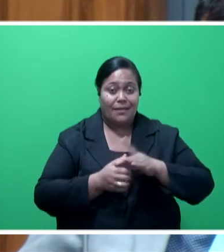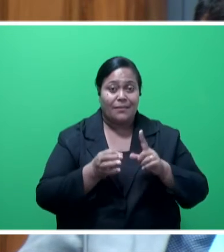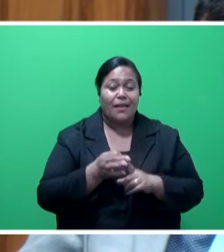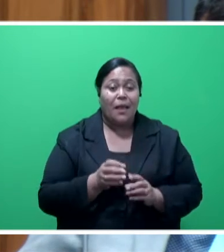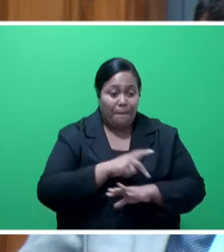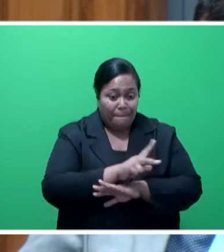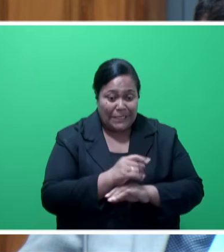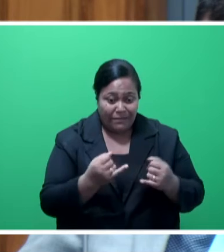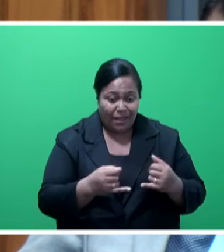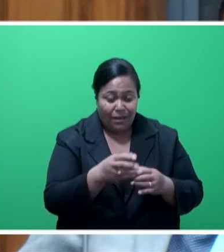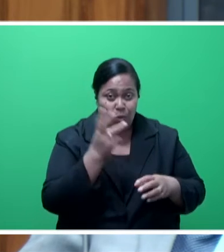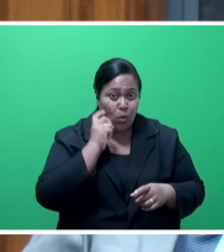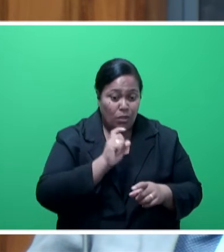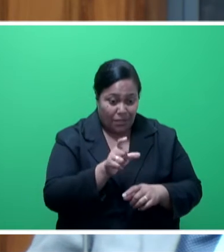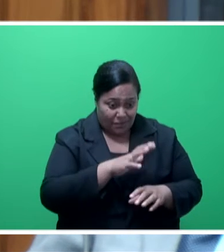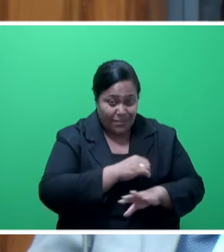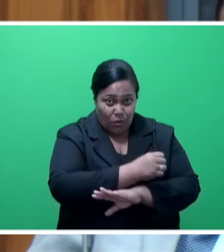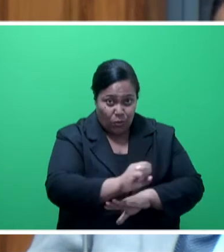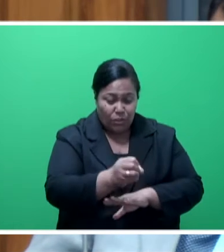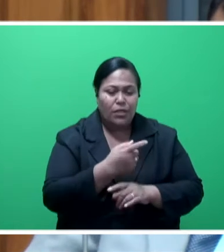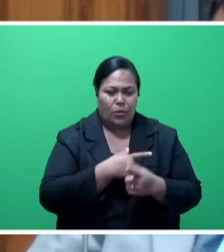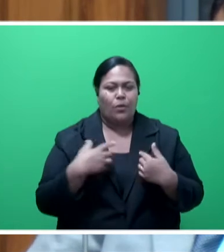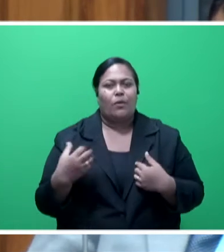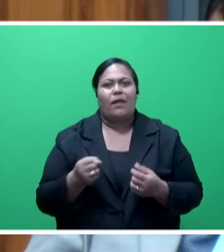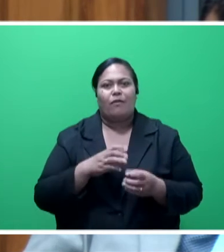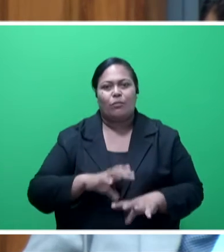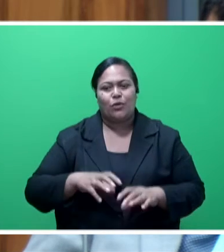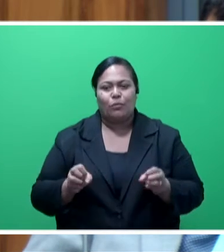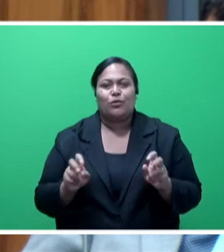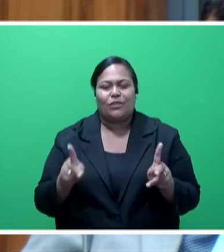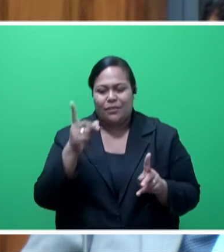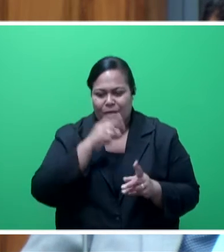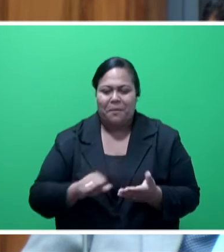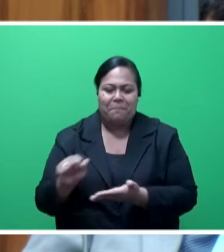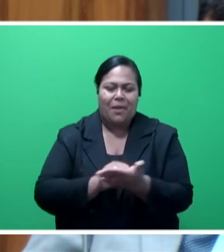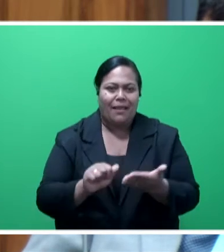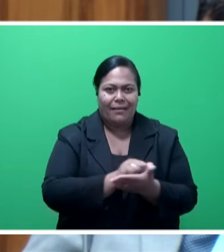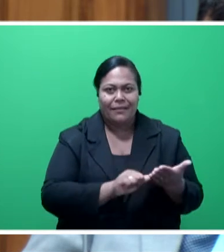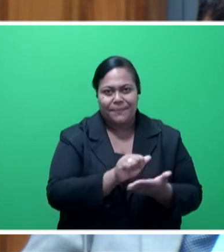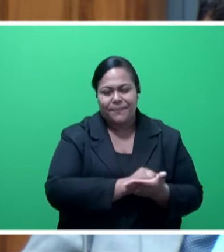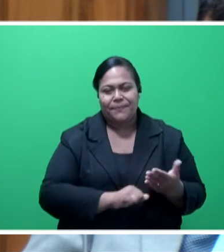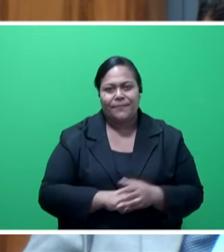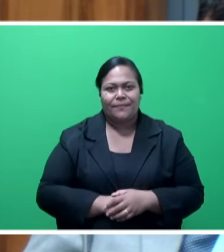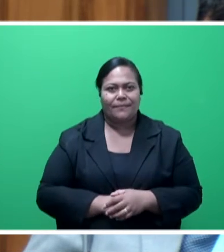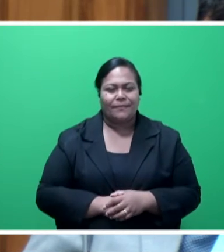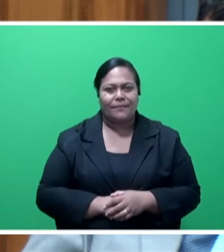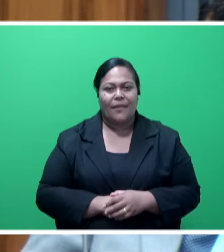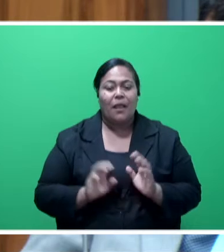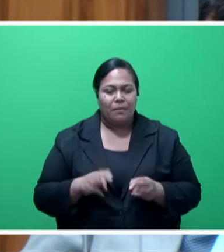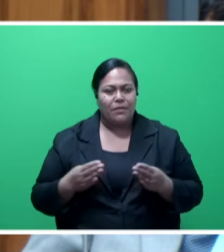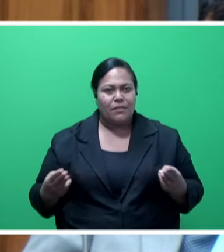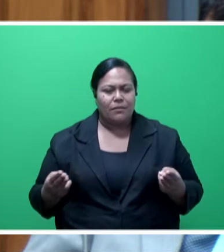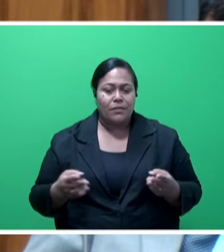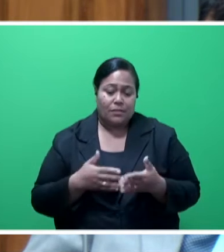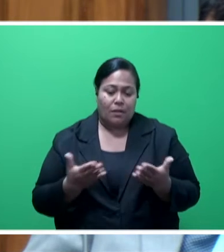have a fleet that has capacity to secure raw materials. With ongoing discussions, Honourable Speaker, sir, we are looking to